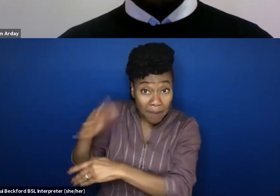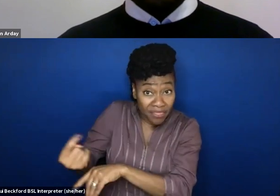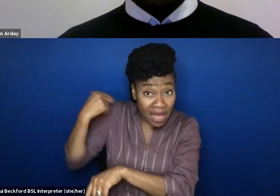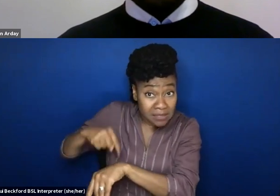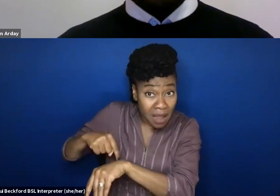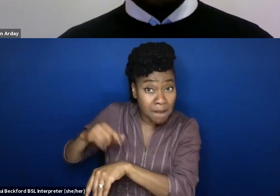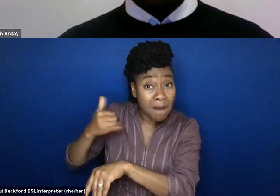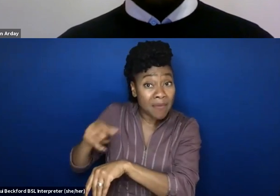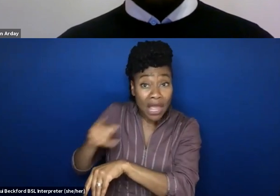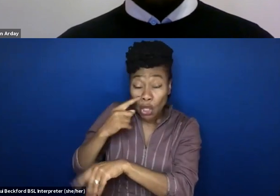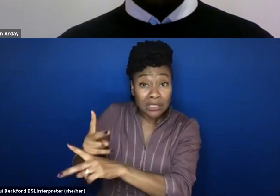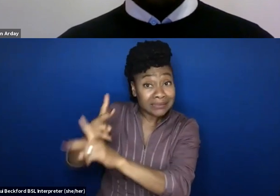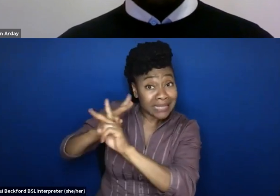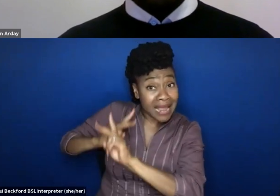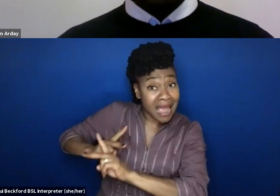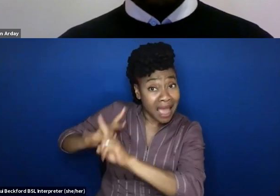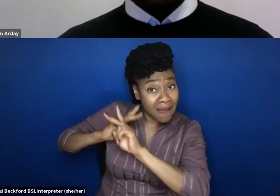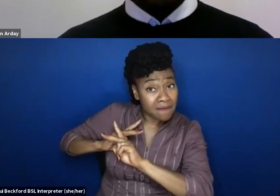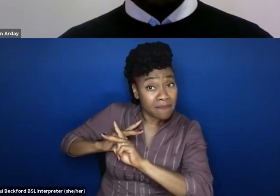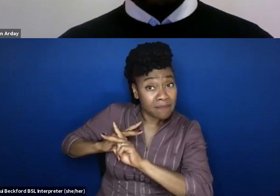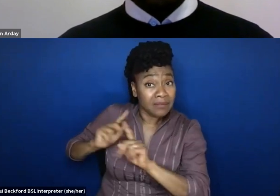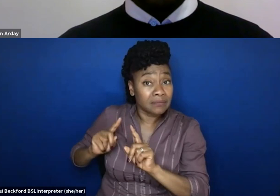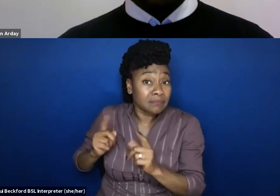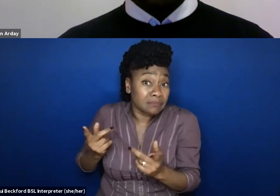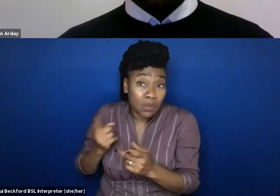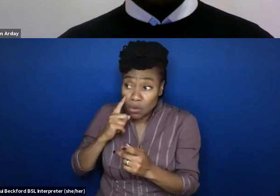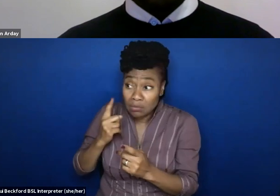take care of me in a maybe slightly different way.